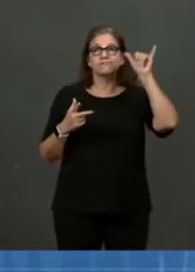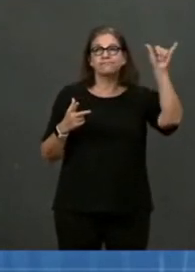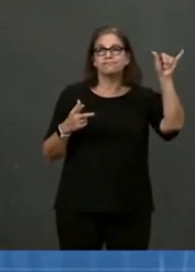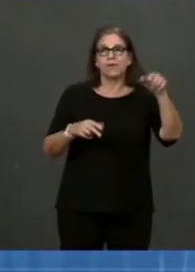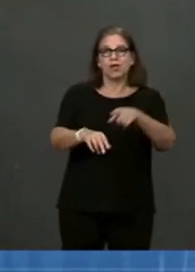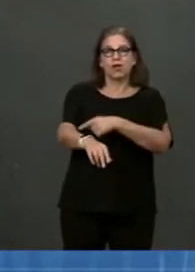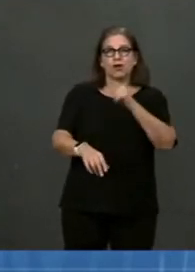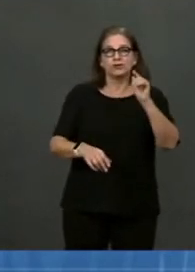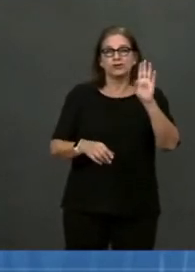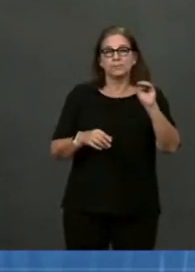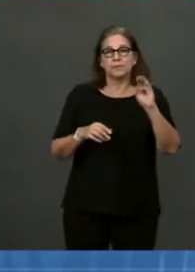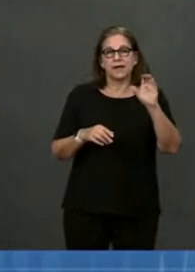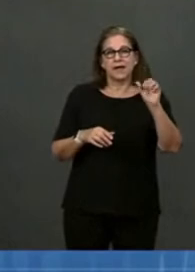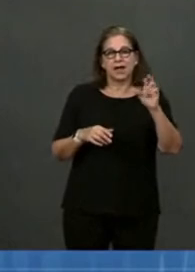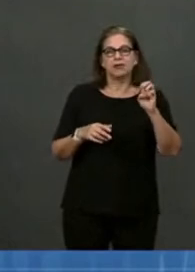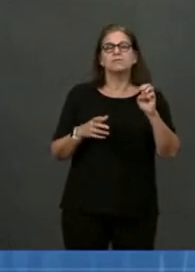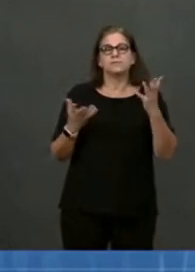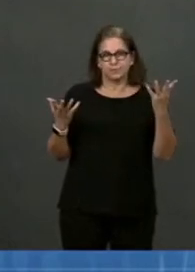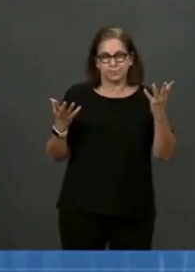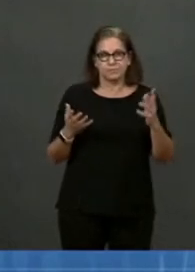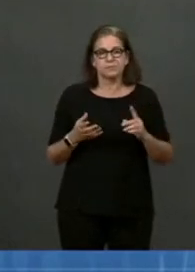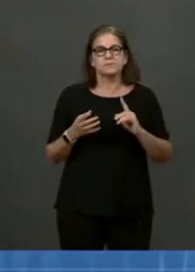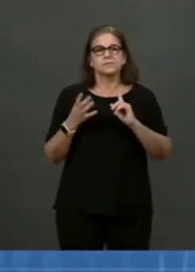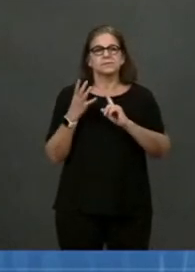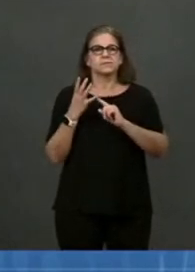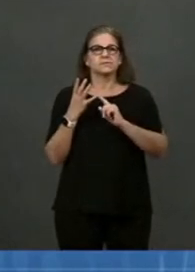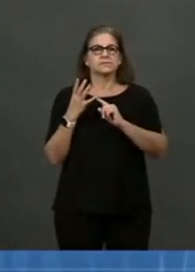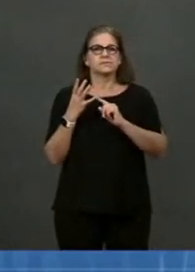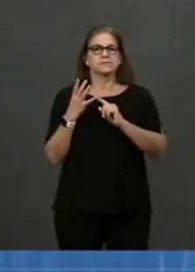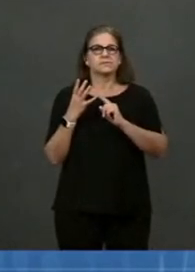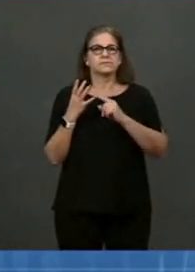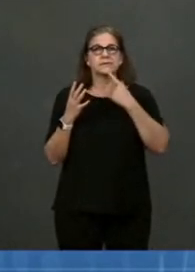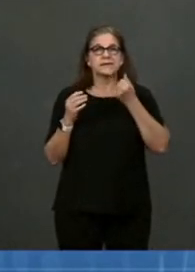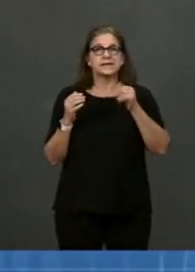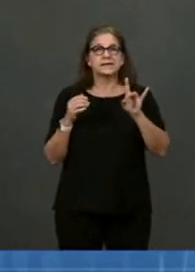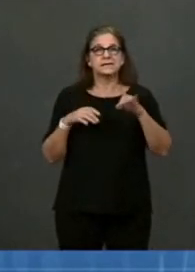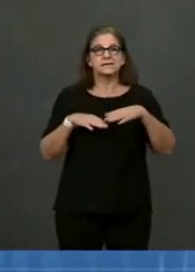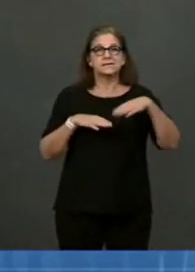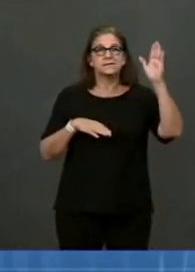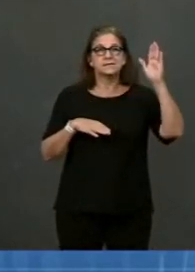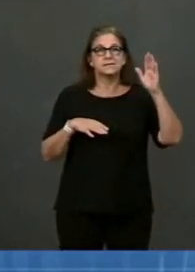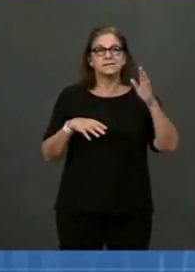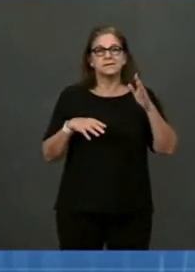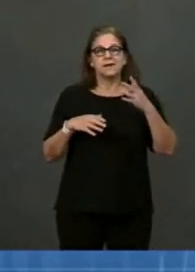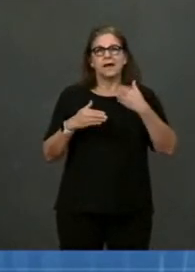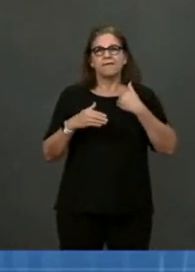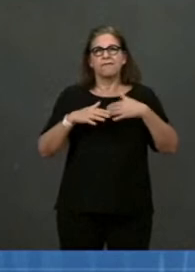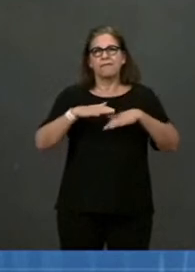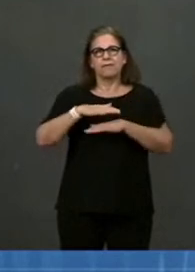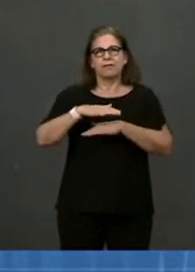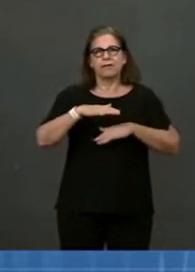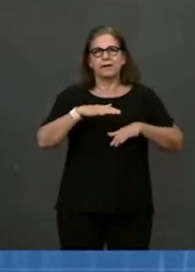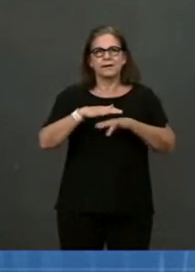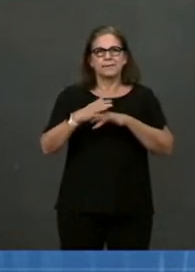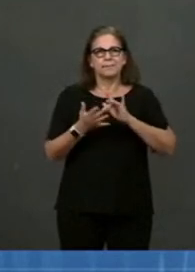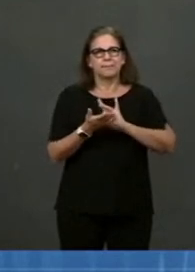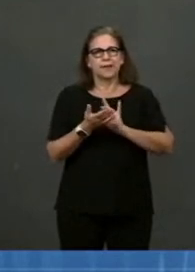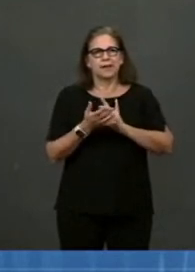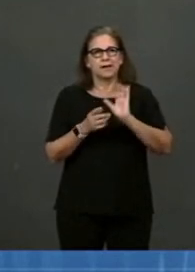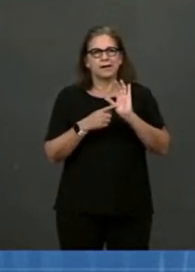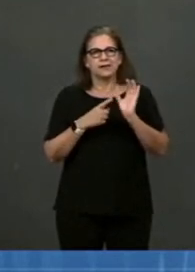18 and you have underlying medical conditions or you live or work in a high-risk place. So all of those groups are